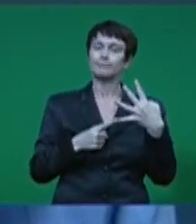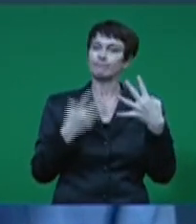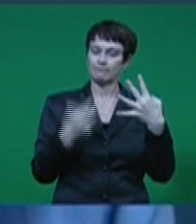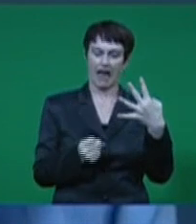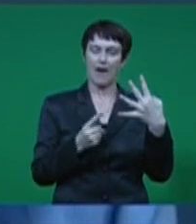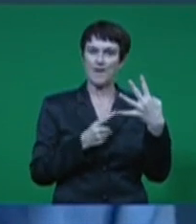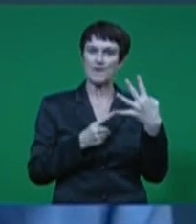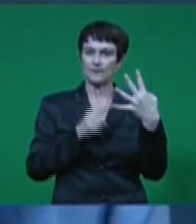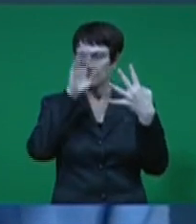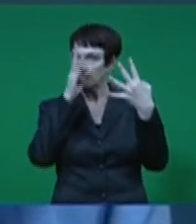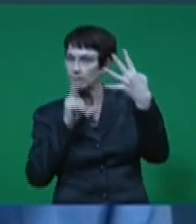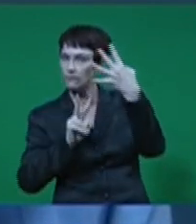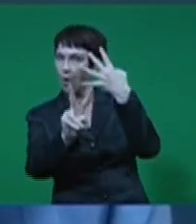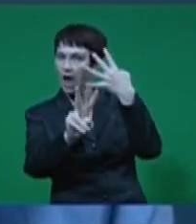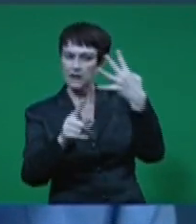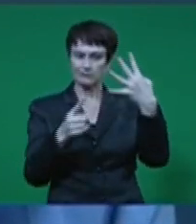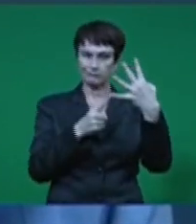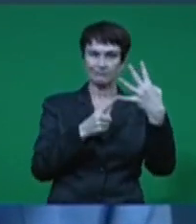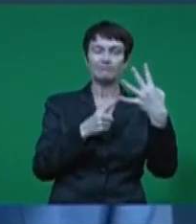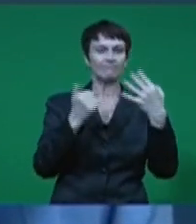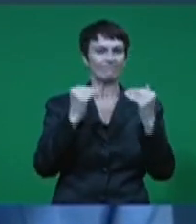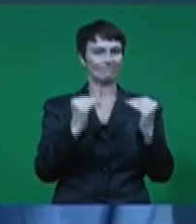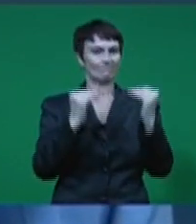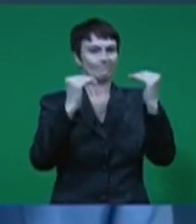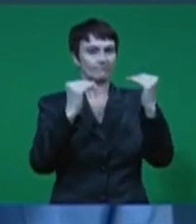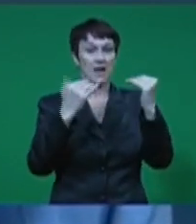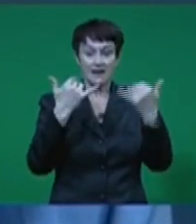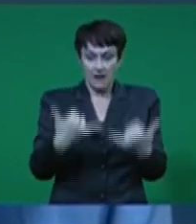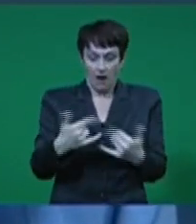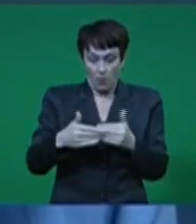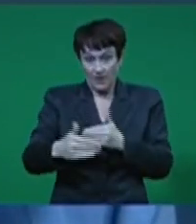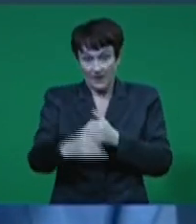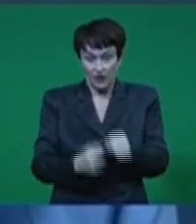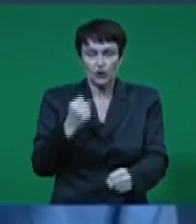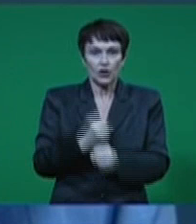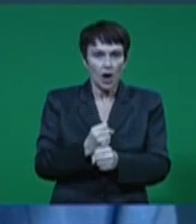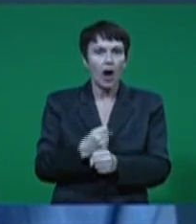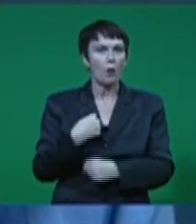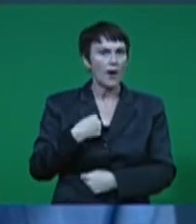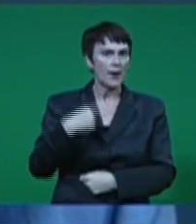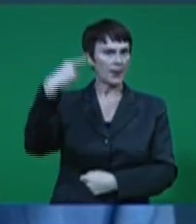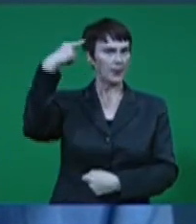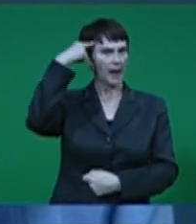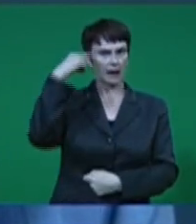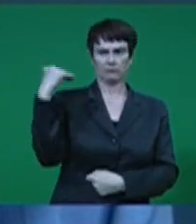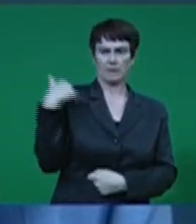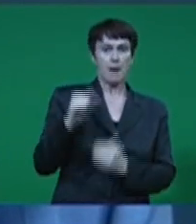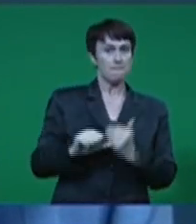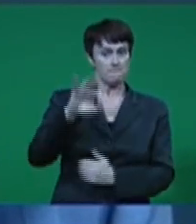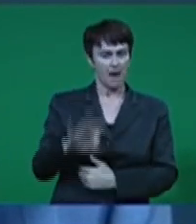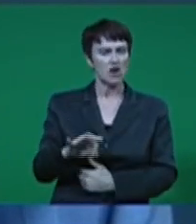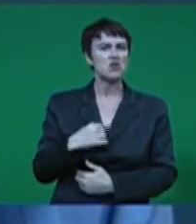South Africa's first quarter growth stands at 2.7%, which is much stronger than the contraction